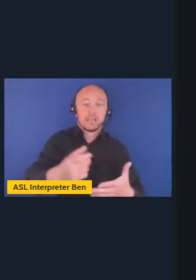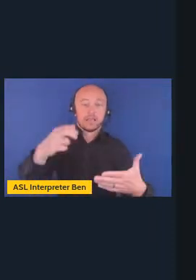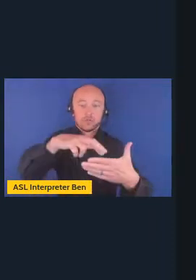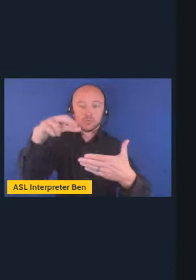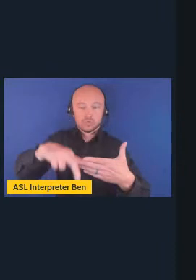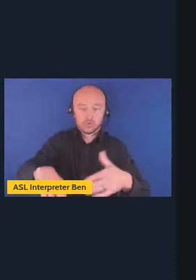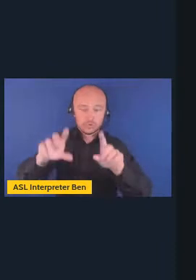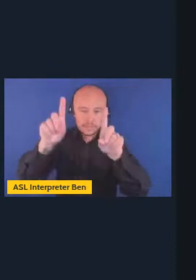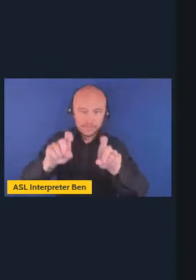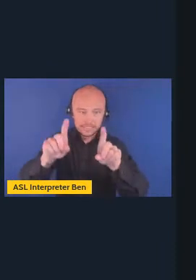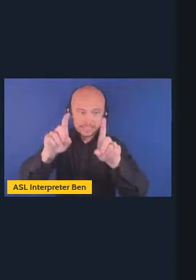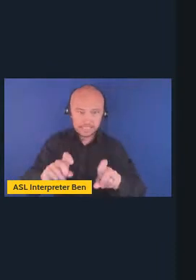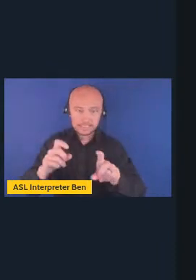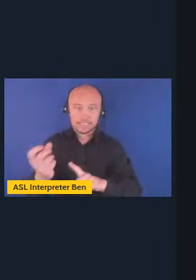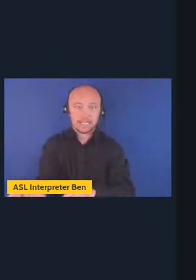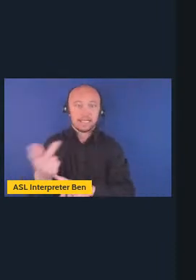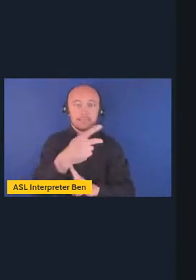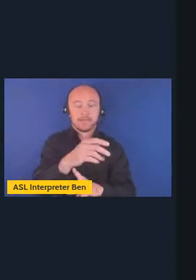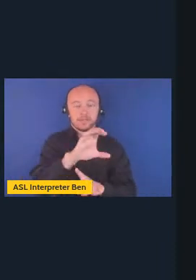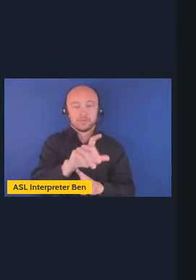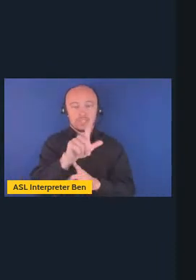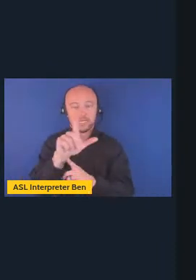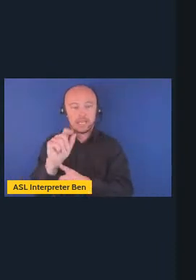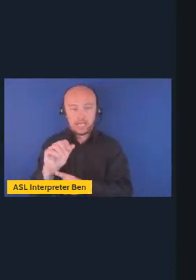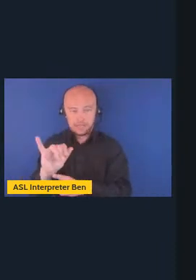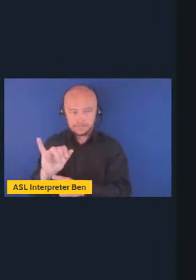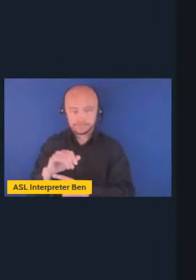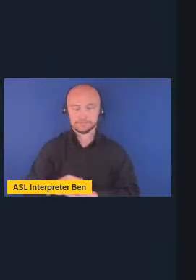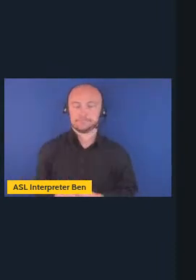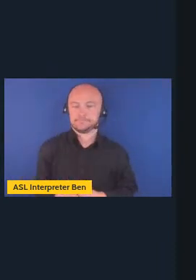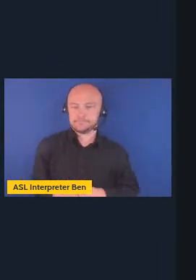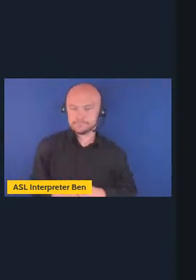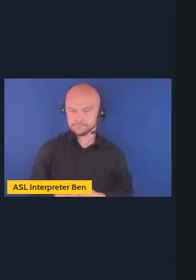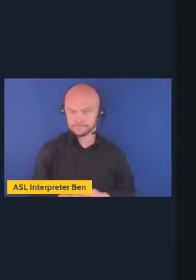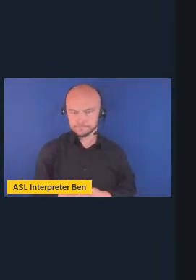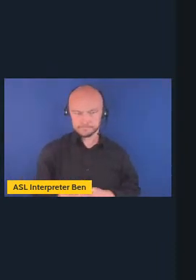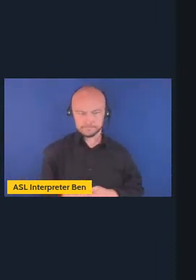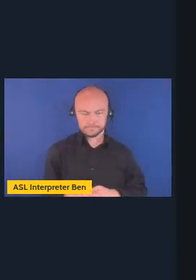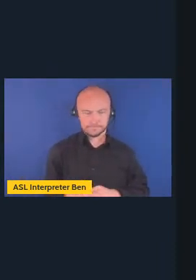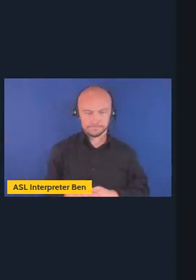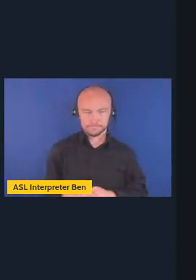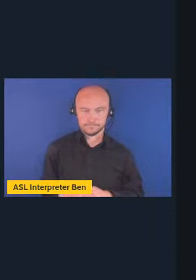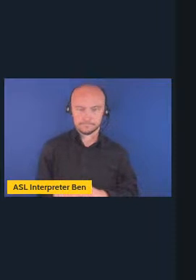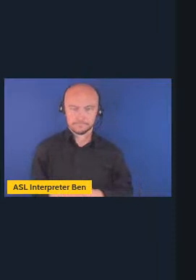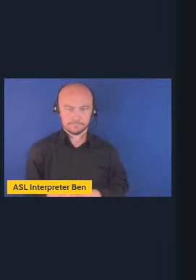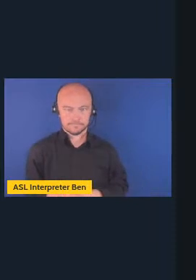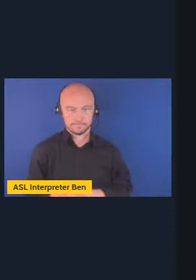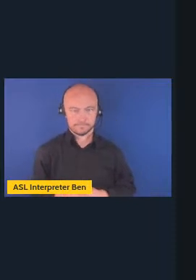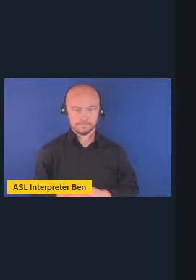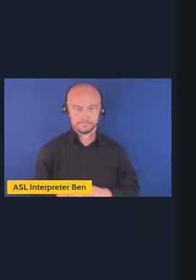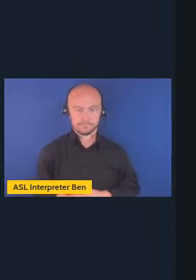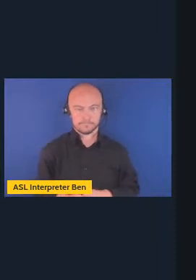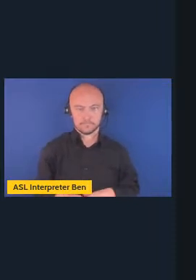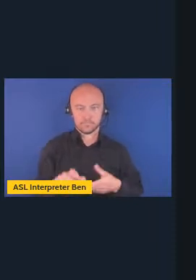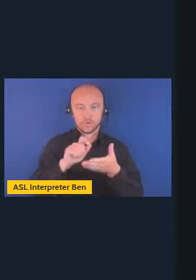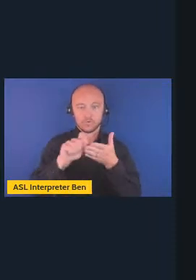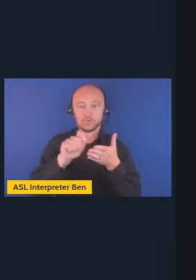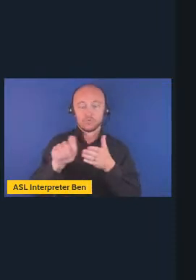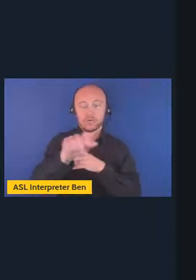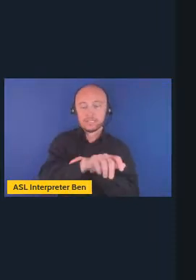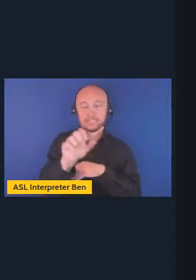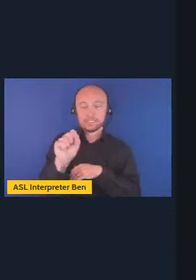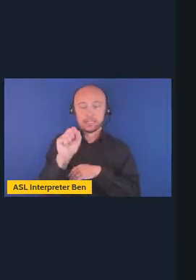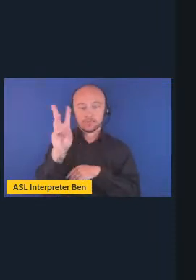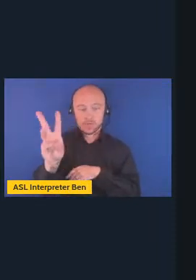test and get it back to your CLI and do Terraform destroy. So you can write the same software and run it in